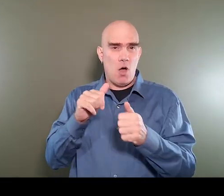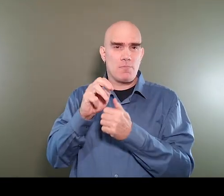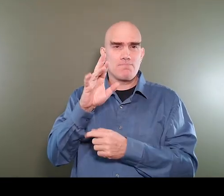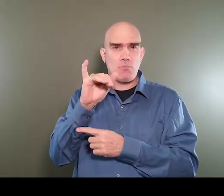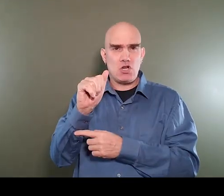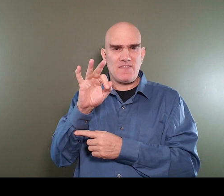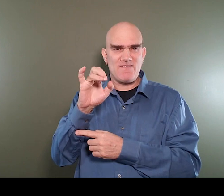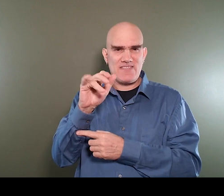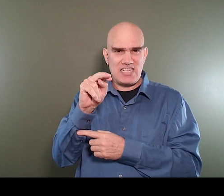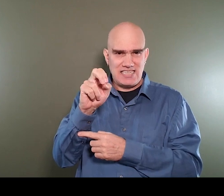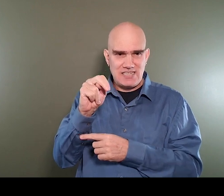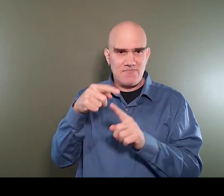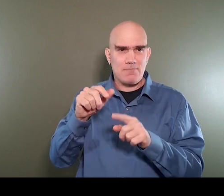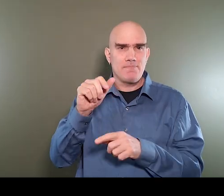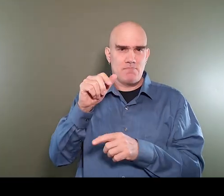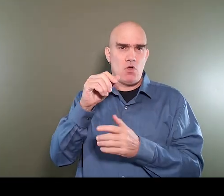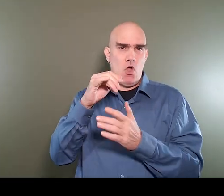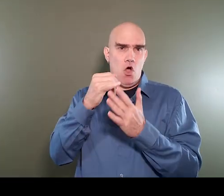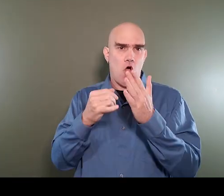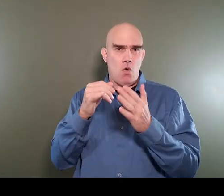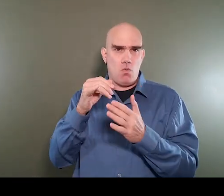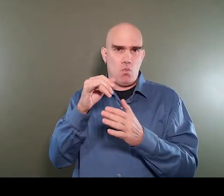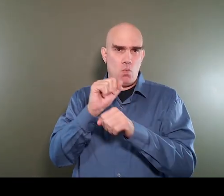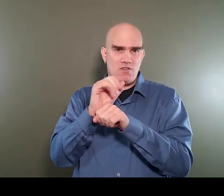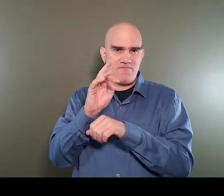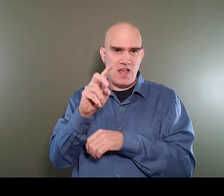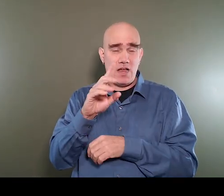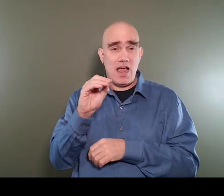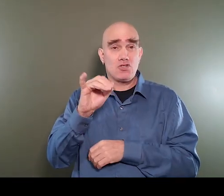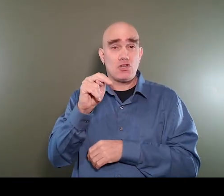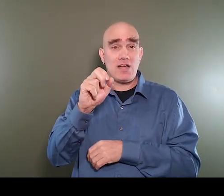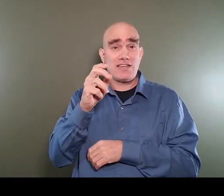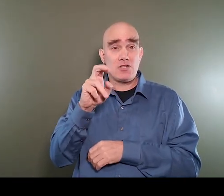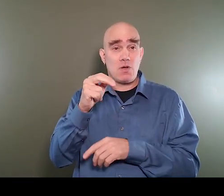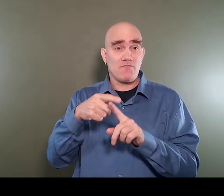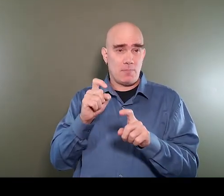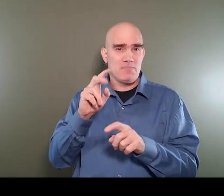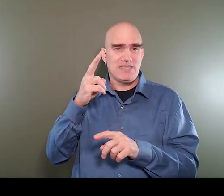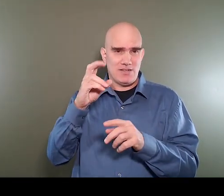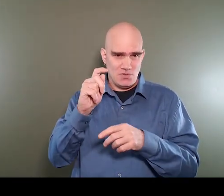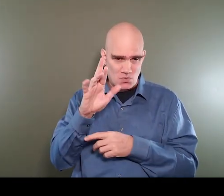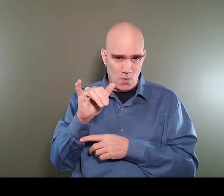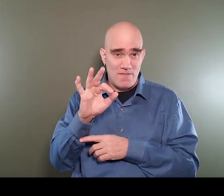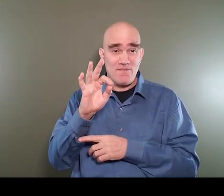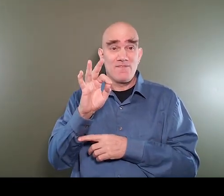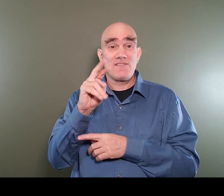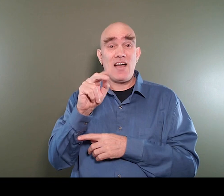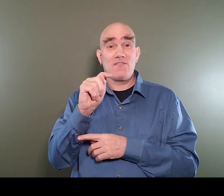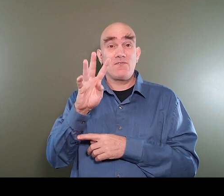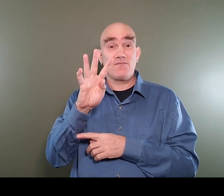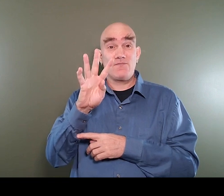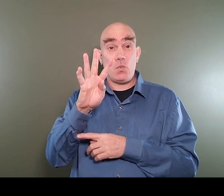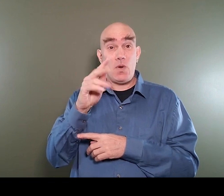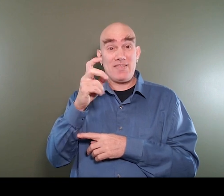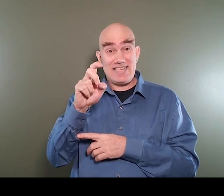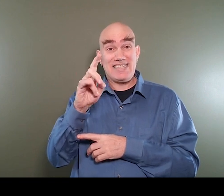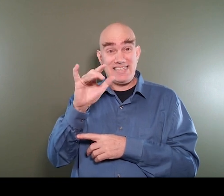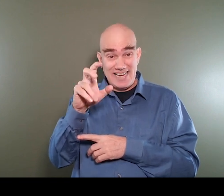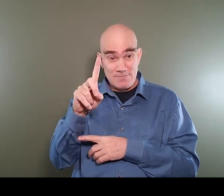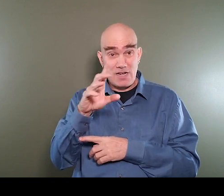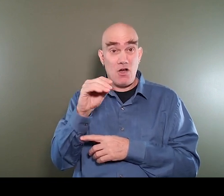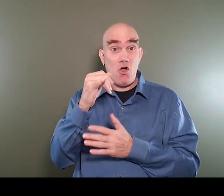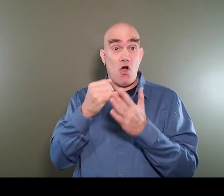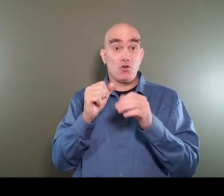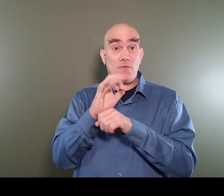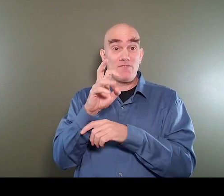Foundation, along with Marcia Feston from the Arts Work Fund and John Satram from Studio Thread. Second Story, Fund for the Disabled, and the Arts